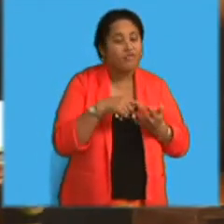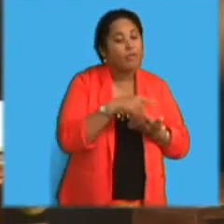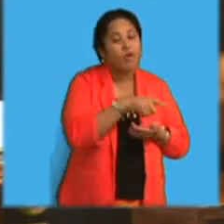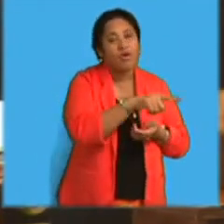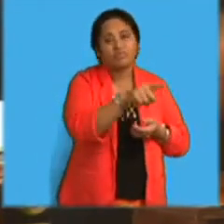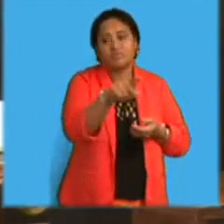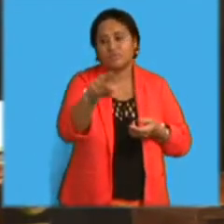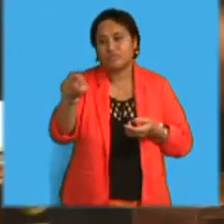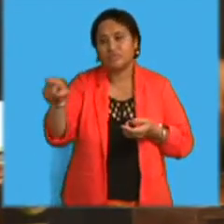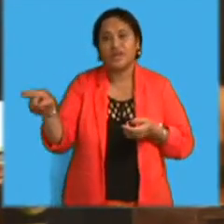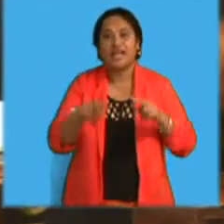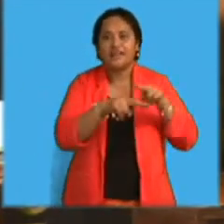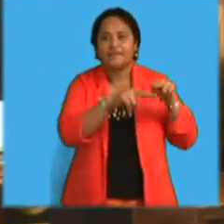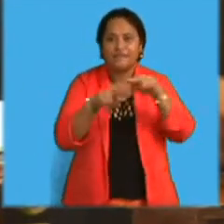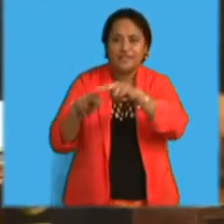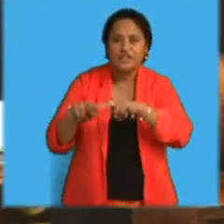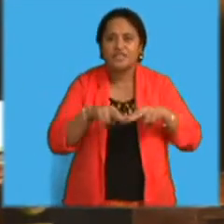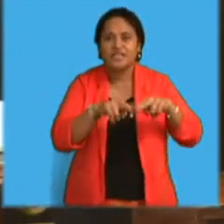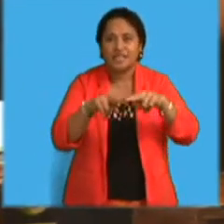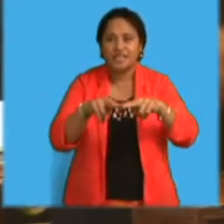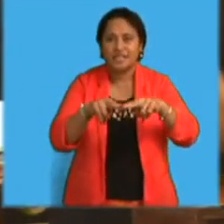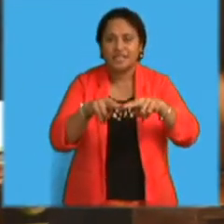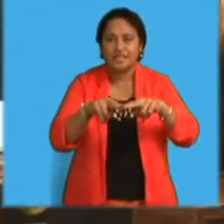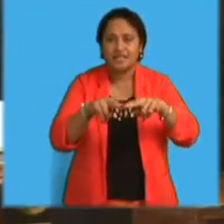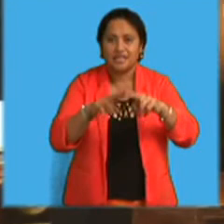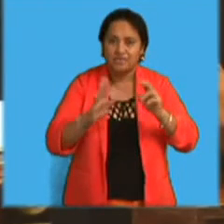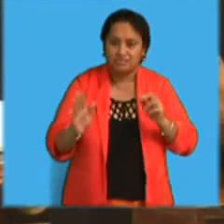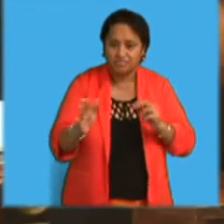Namosi, Serua, Navua, Suva,